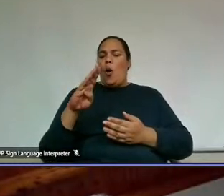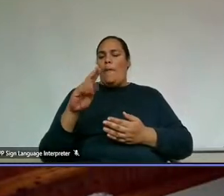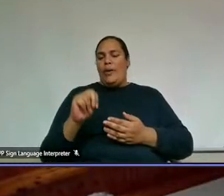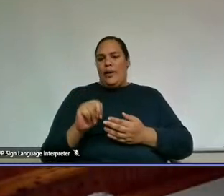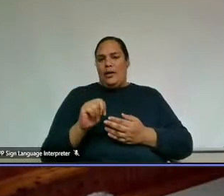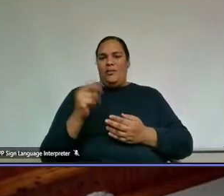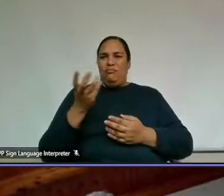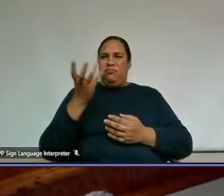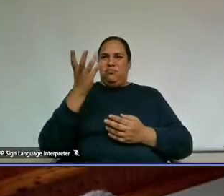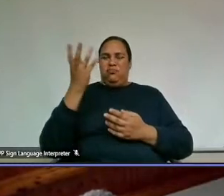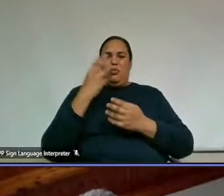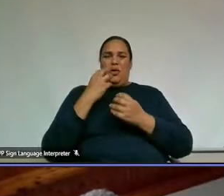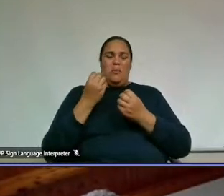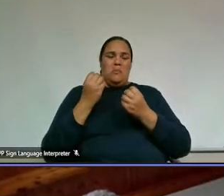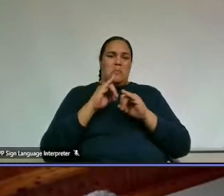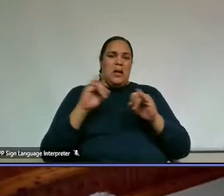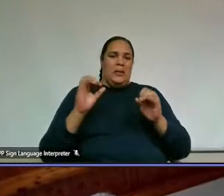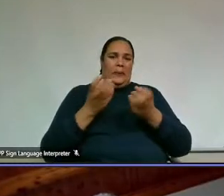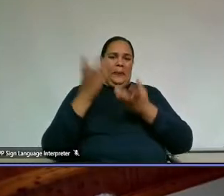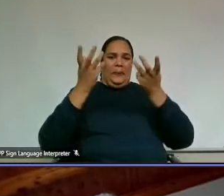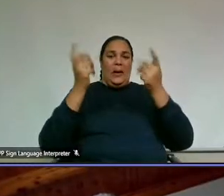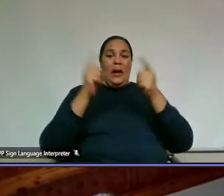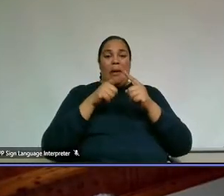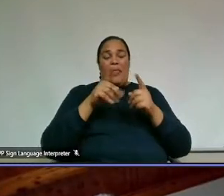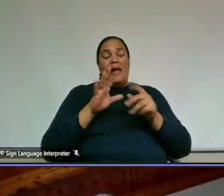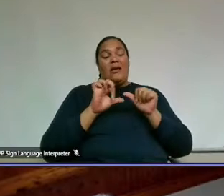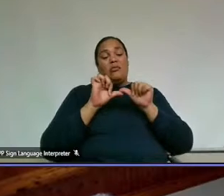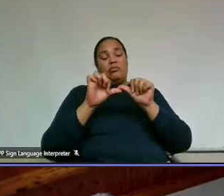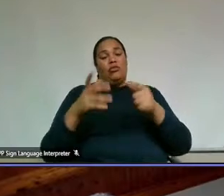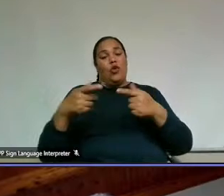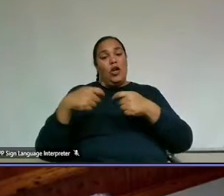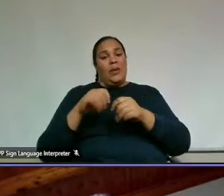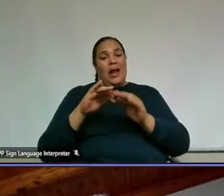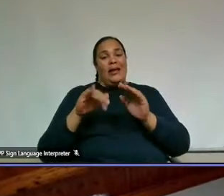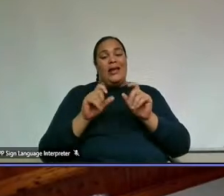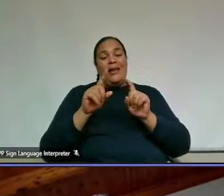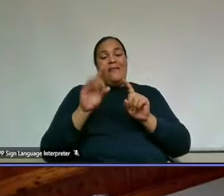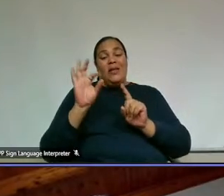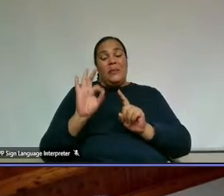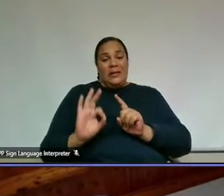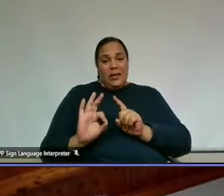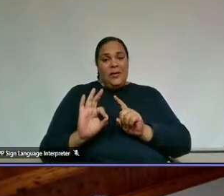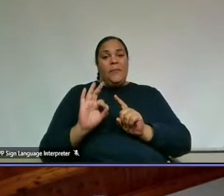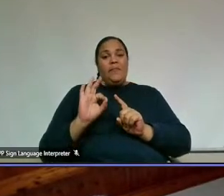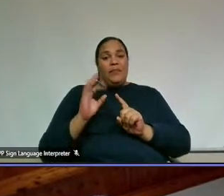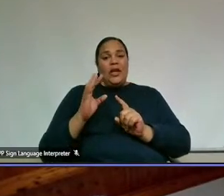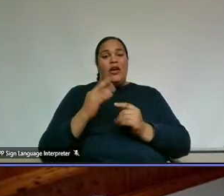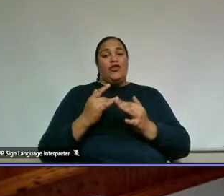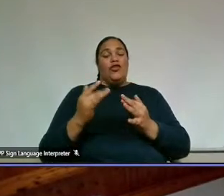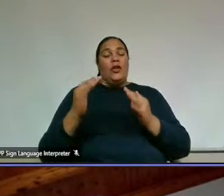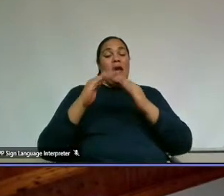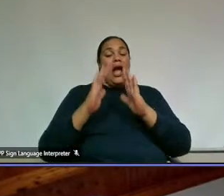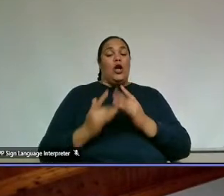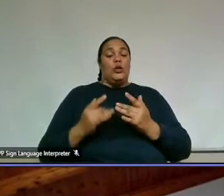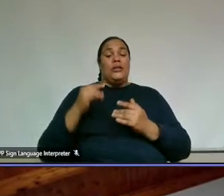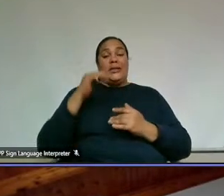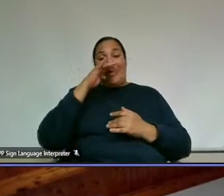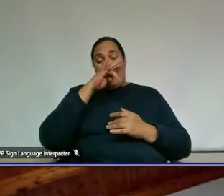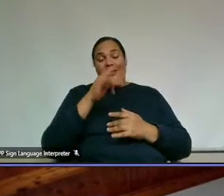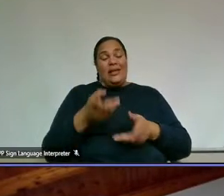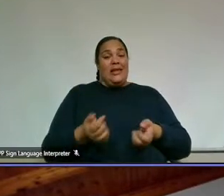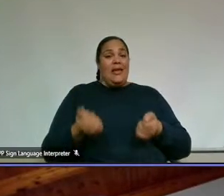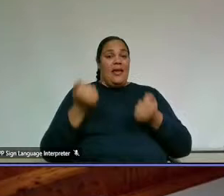transport only provides or contributes currently just under 11% to greenhouse gas emissions, this is heavily